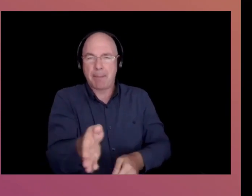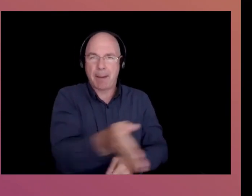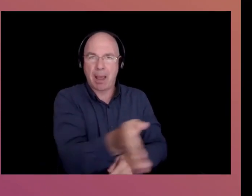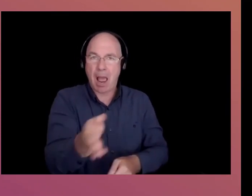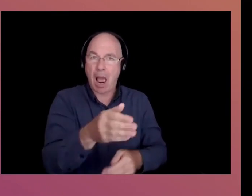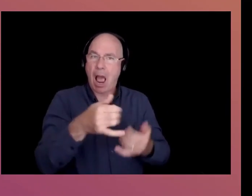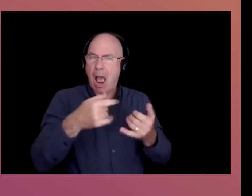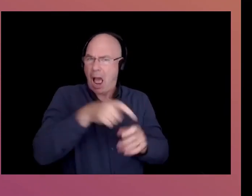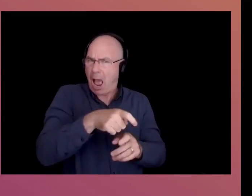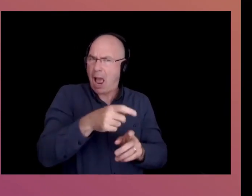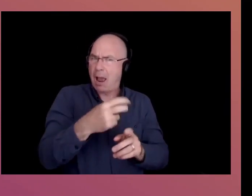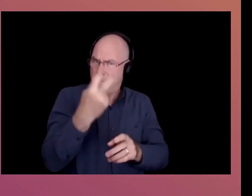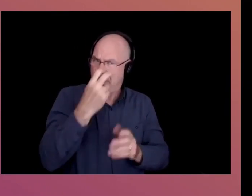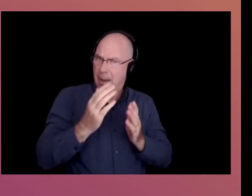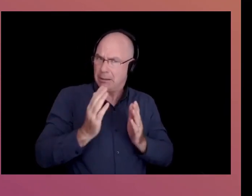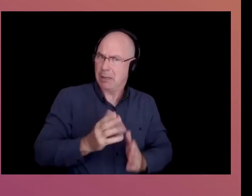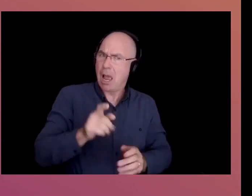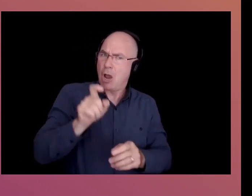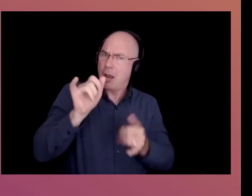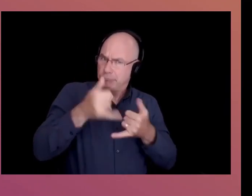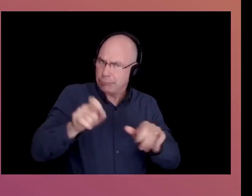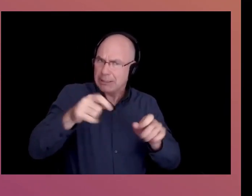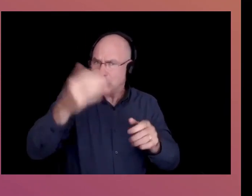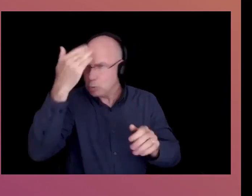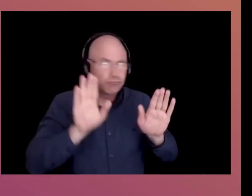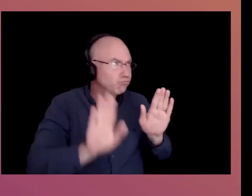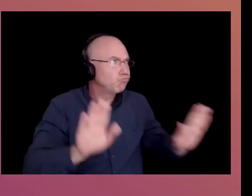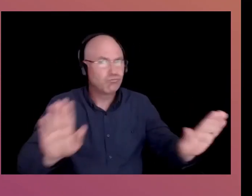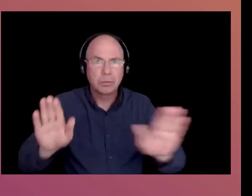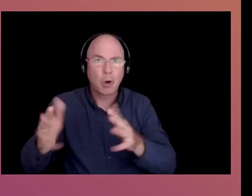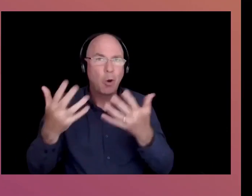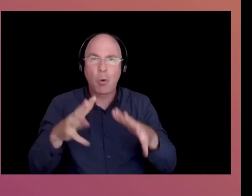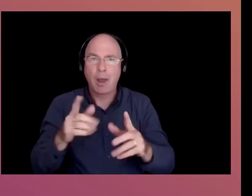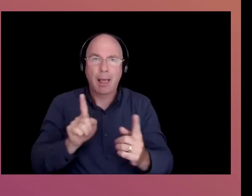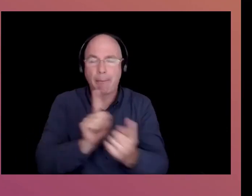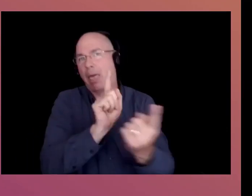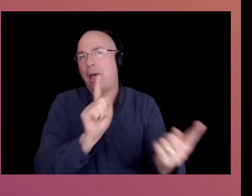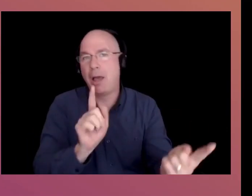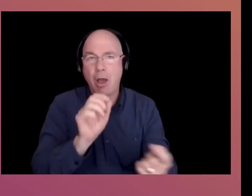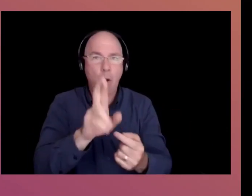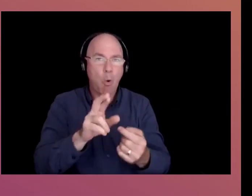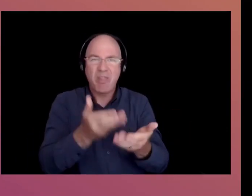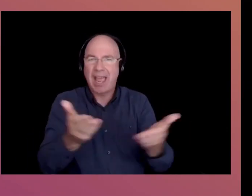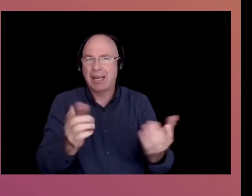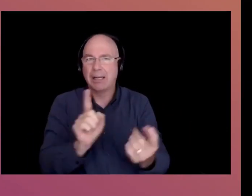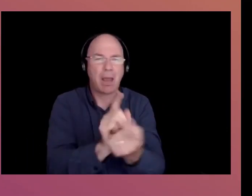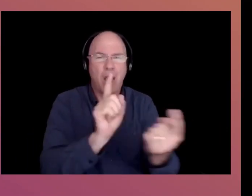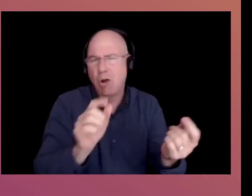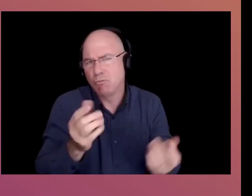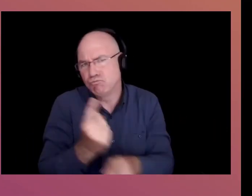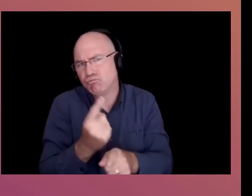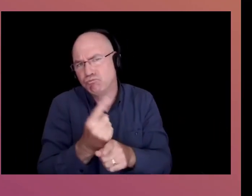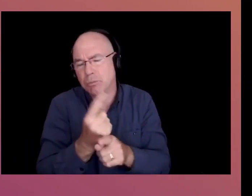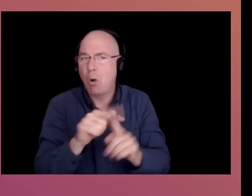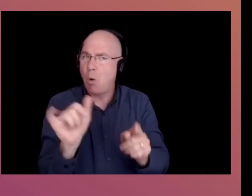attention to their surroundings to avoid collisions with pedestrians and obstacles. They also need to be